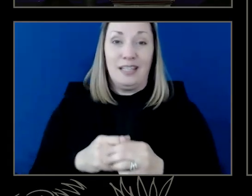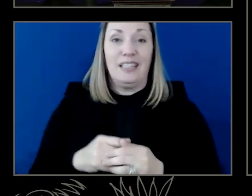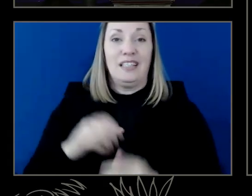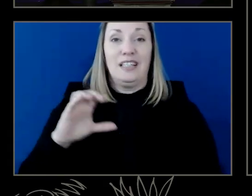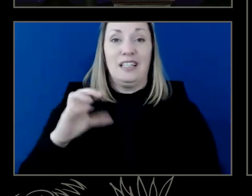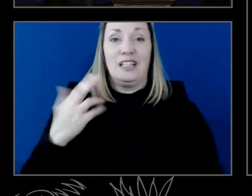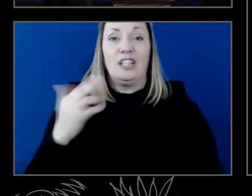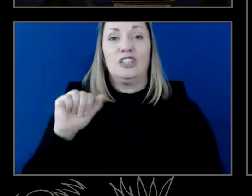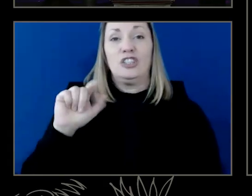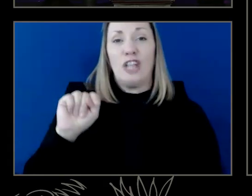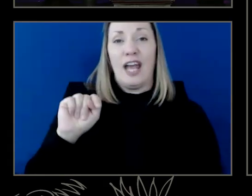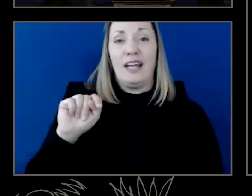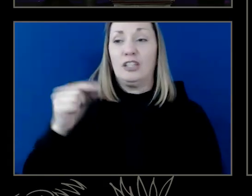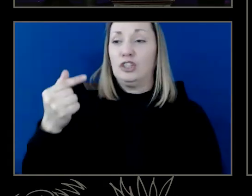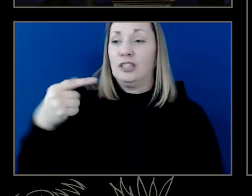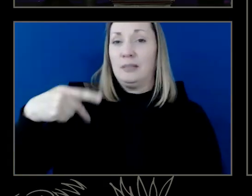Claude,